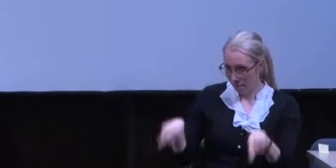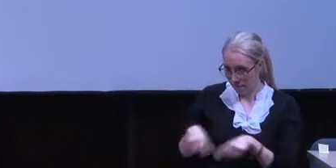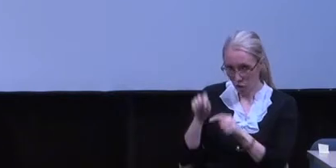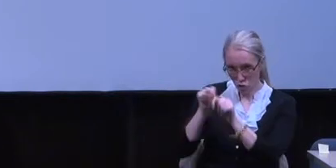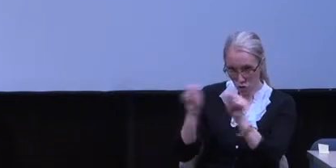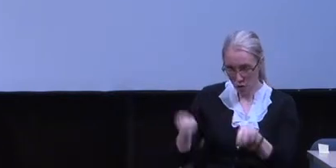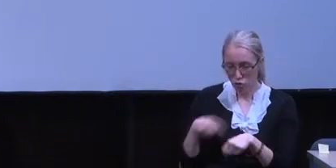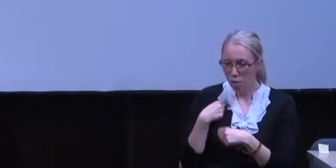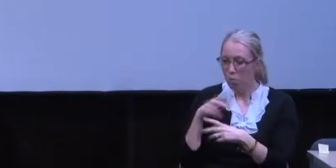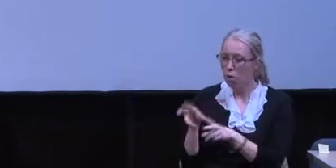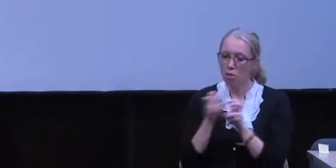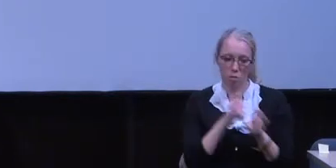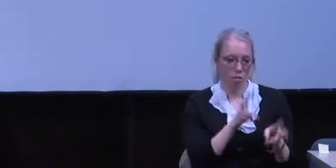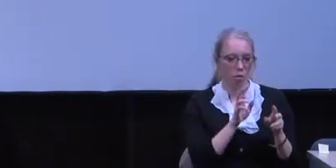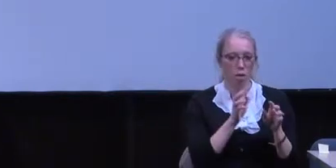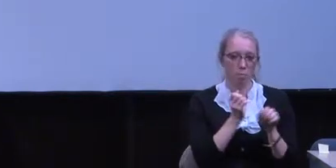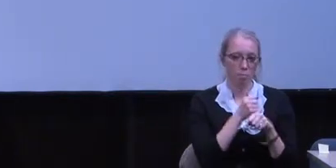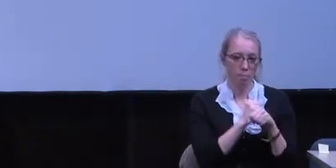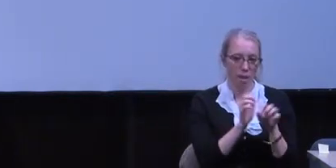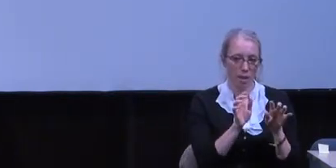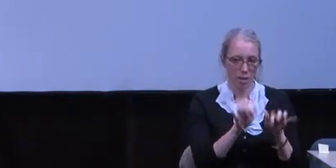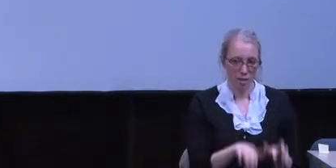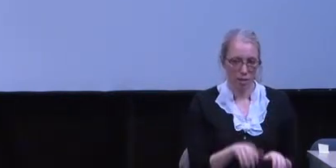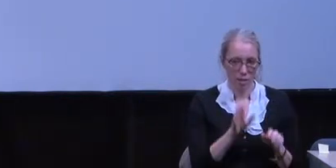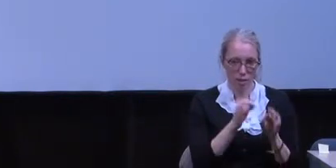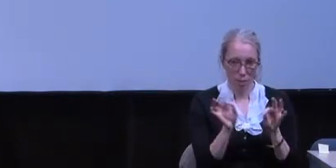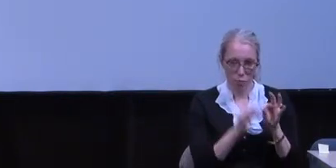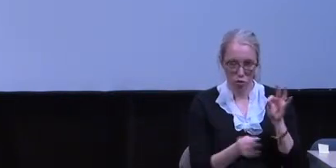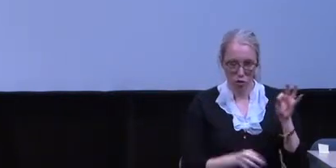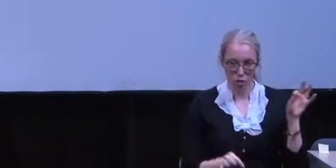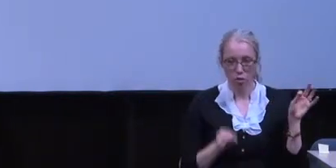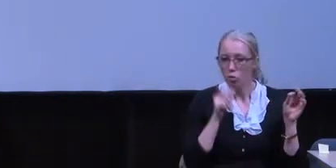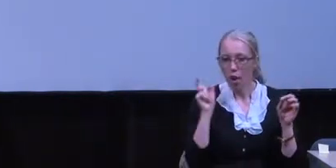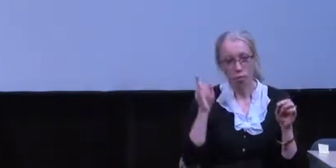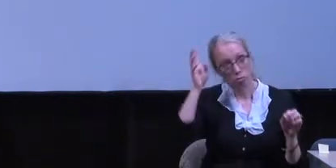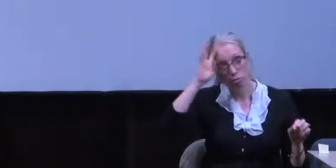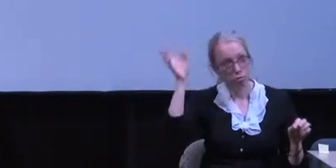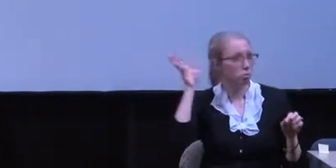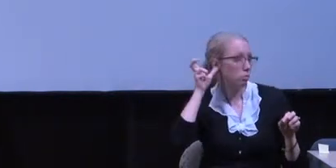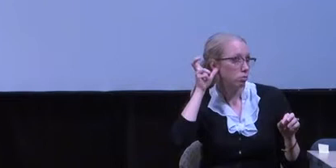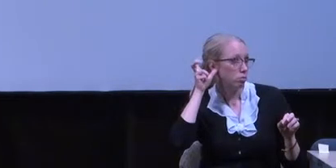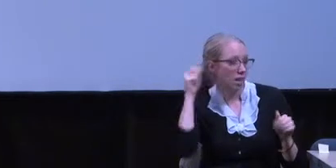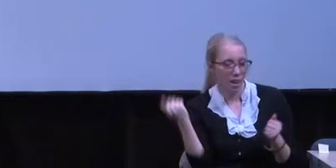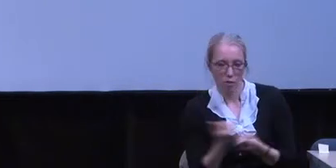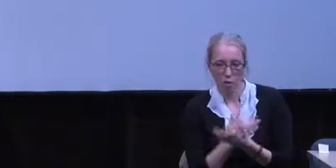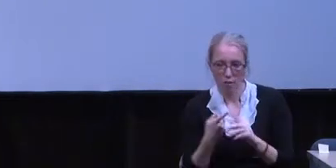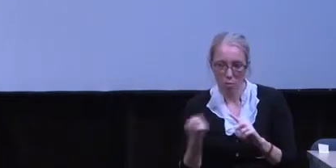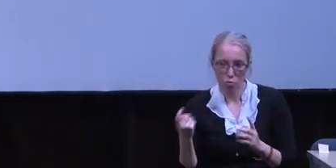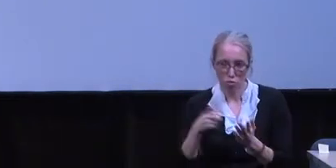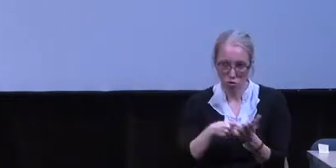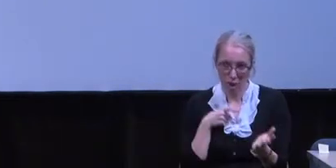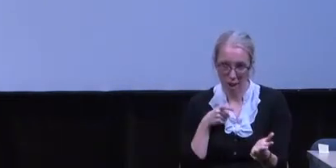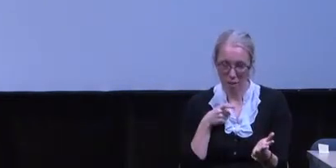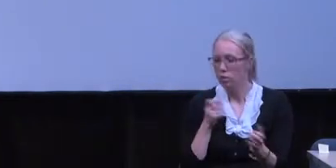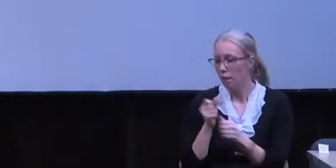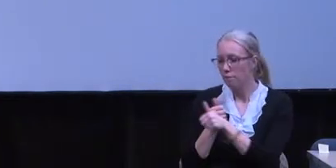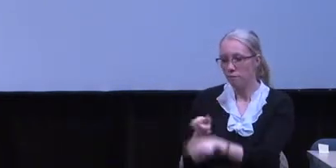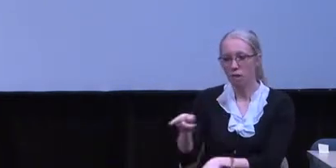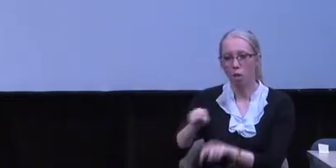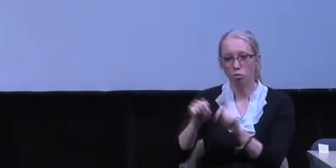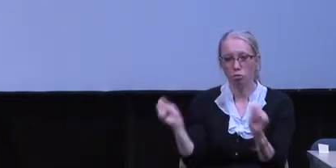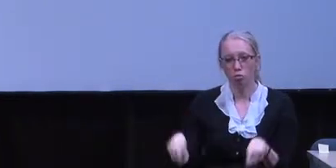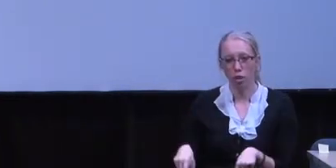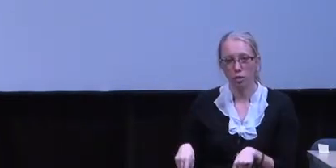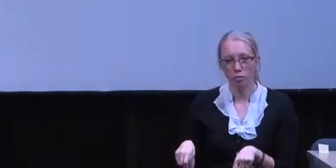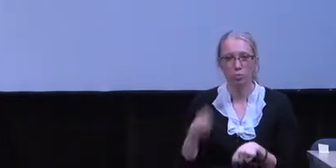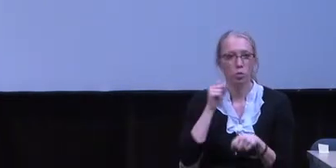through, listen to everything, and type everything out for you. So please utilize me. I'm more than happy to teach you guys about what's built